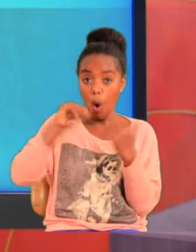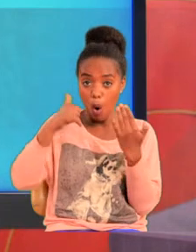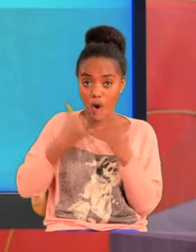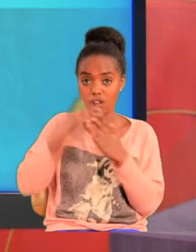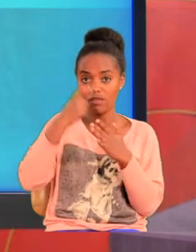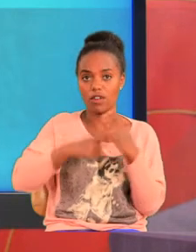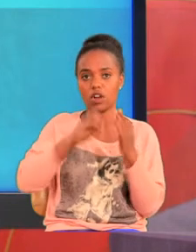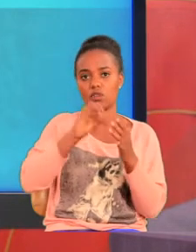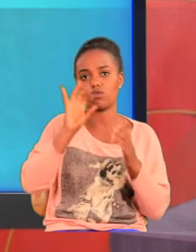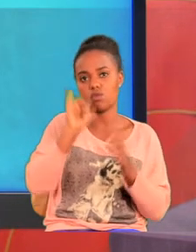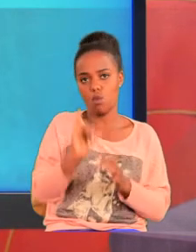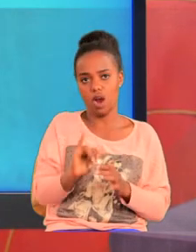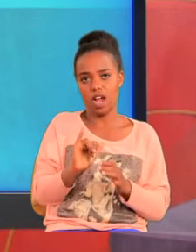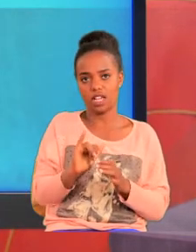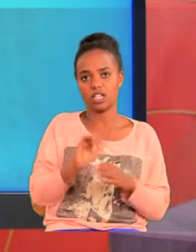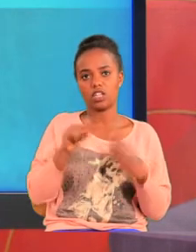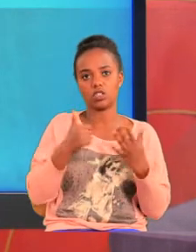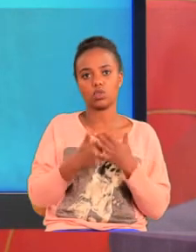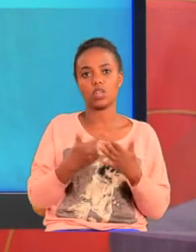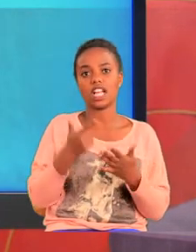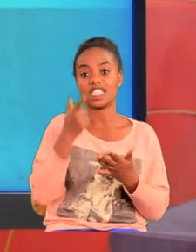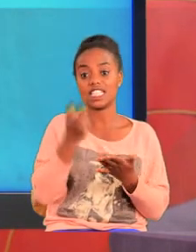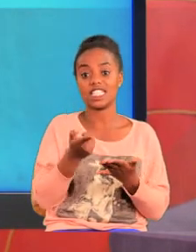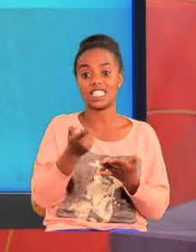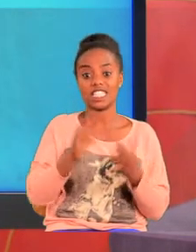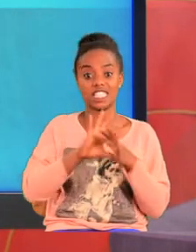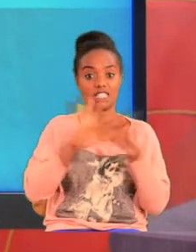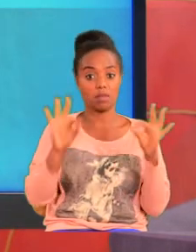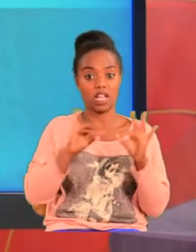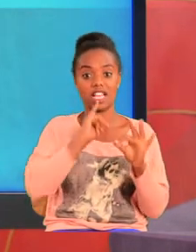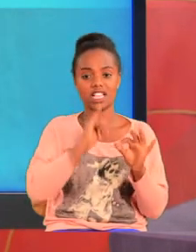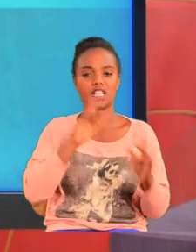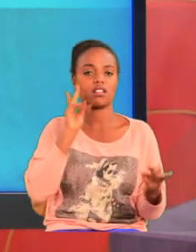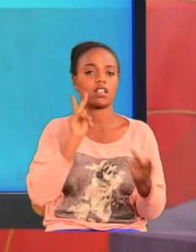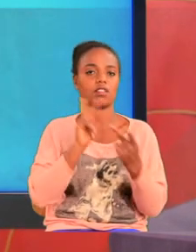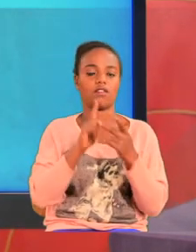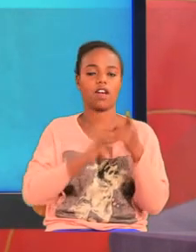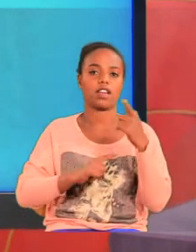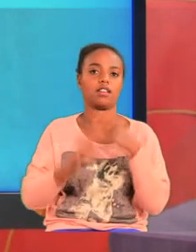values of y, so that this property is satisfied.